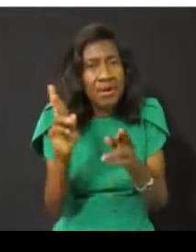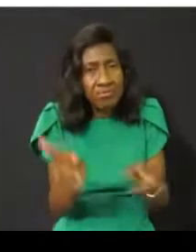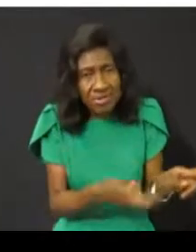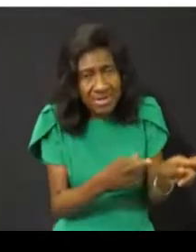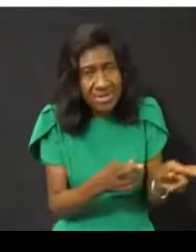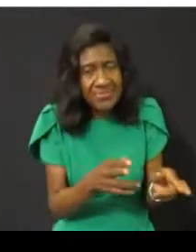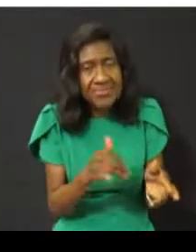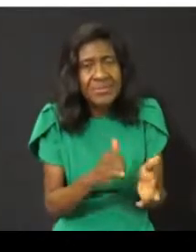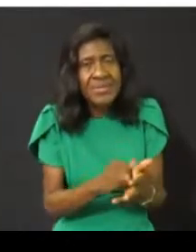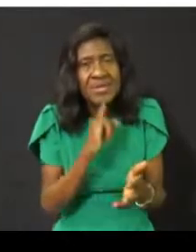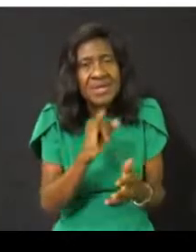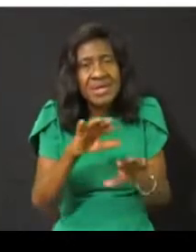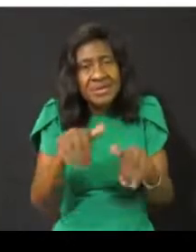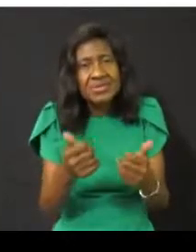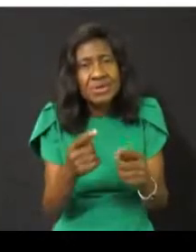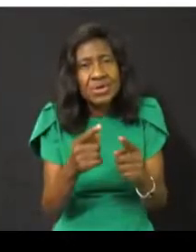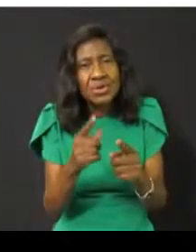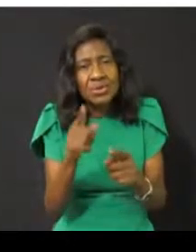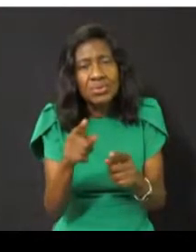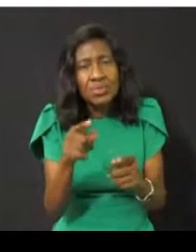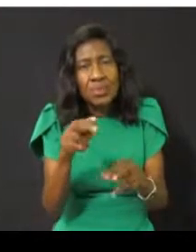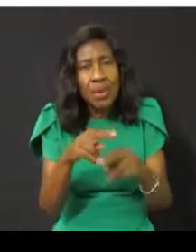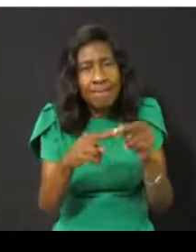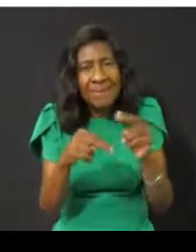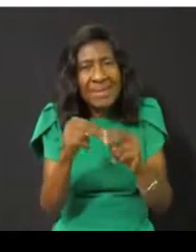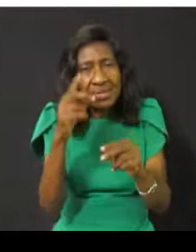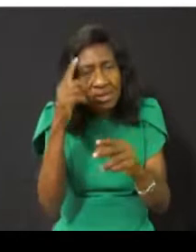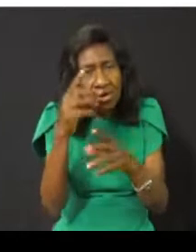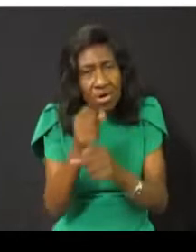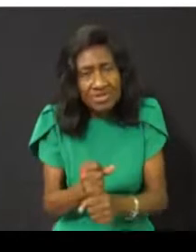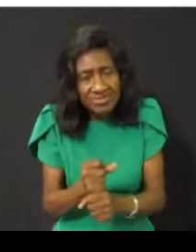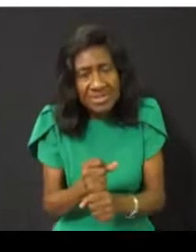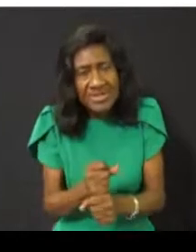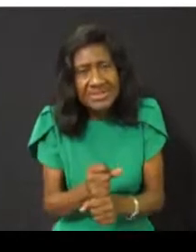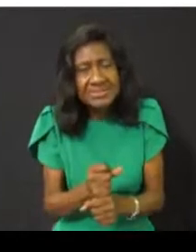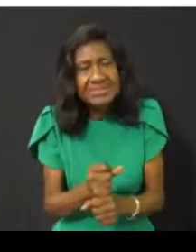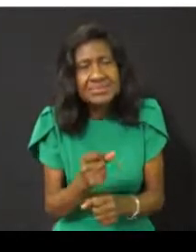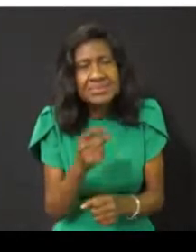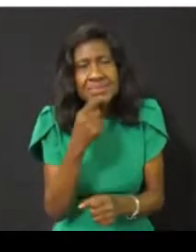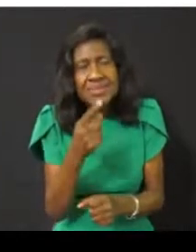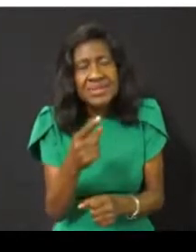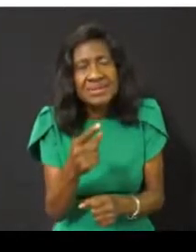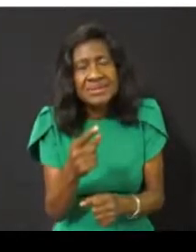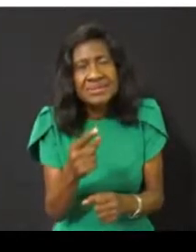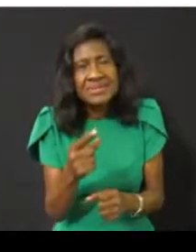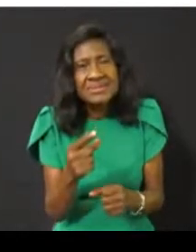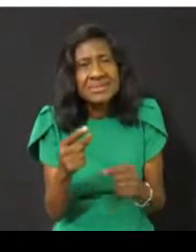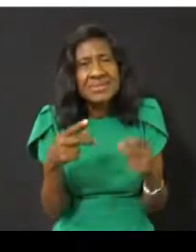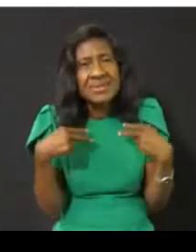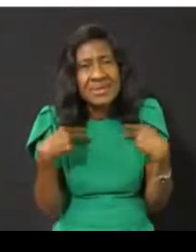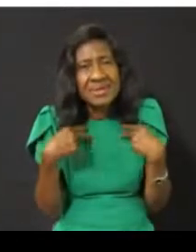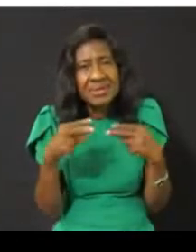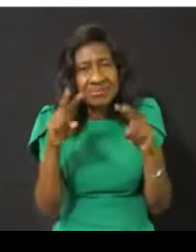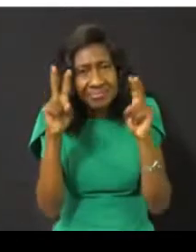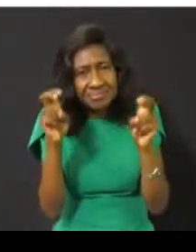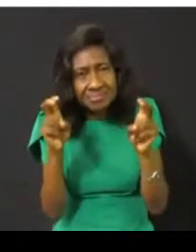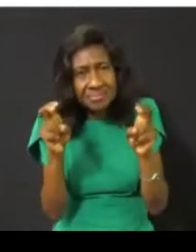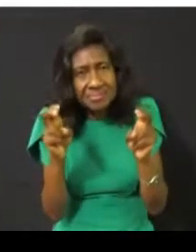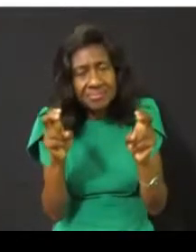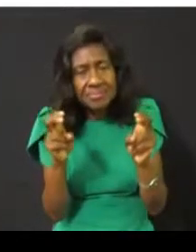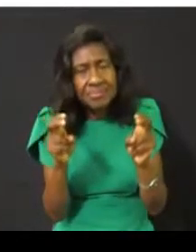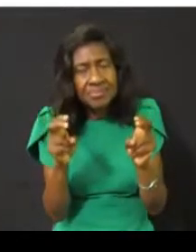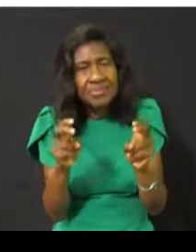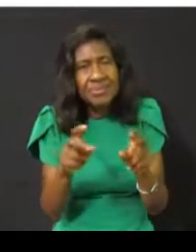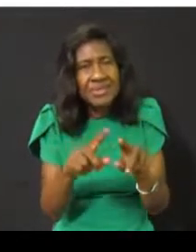that's transparency. So to establish what readiness looks like, we have key categories, readiness indicators,